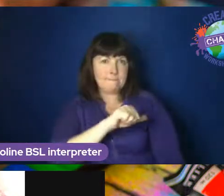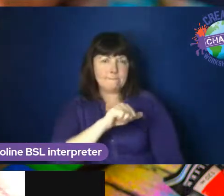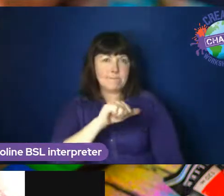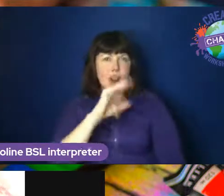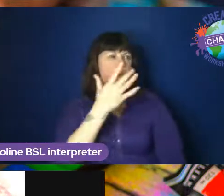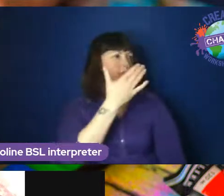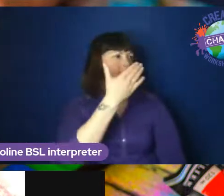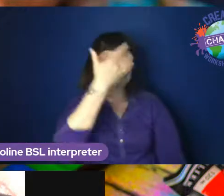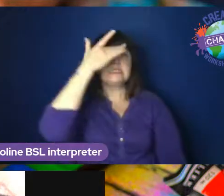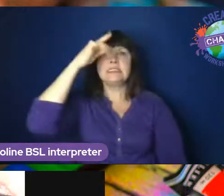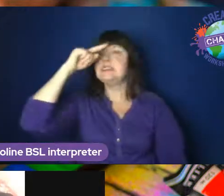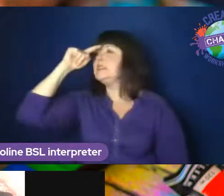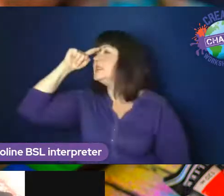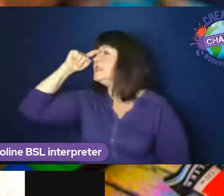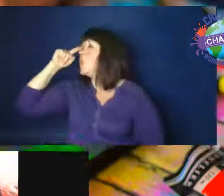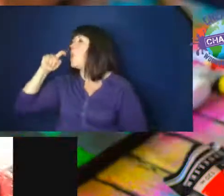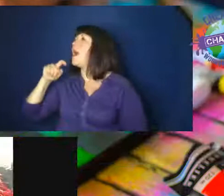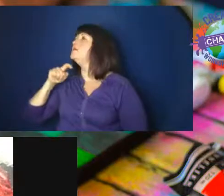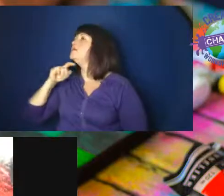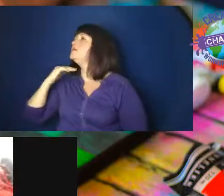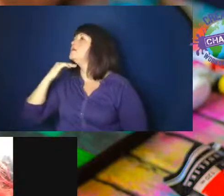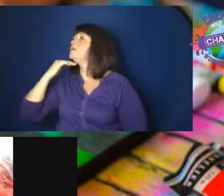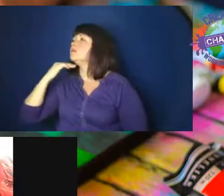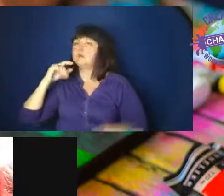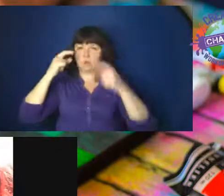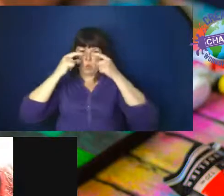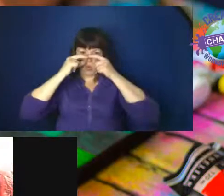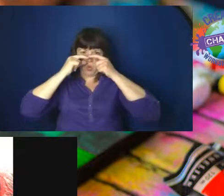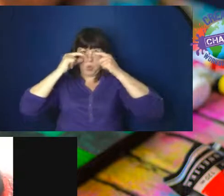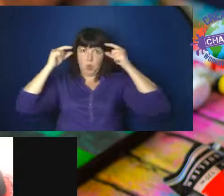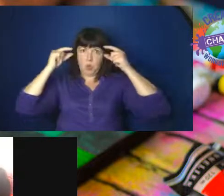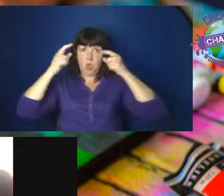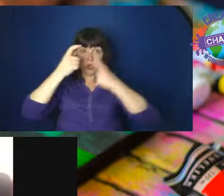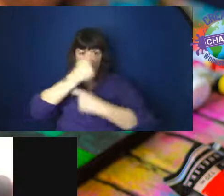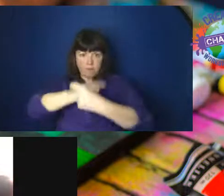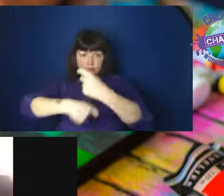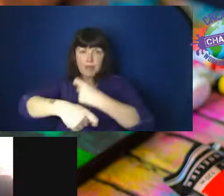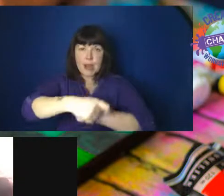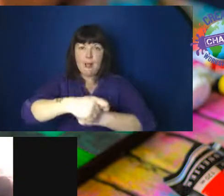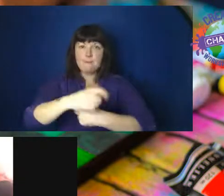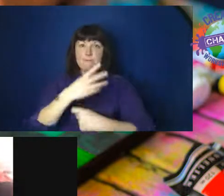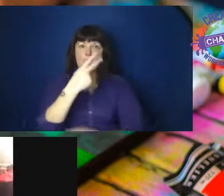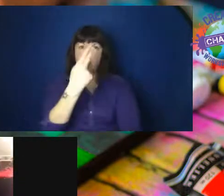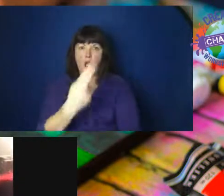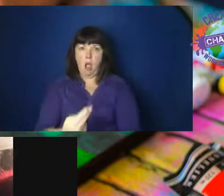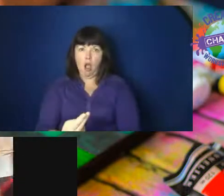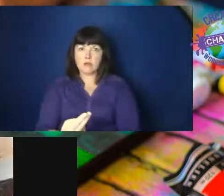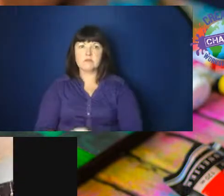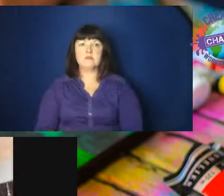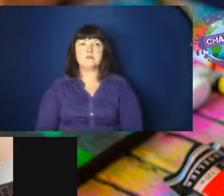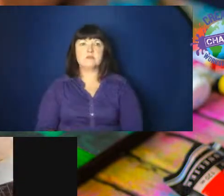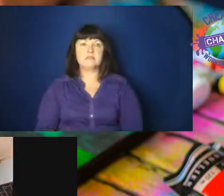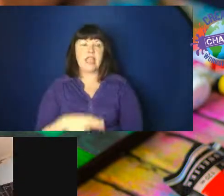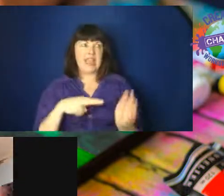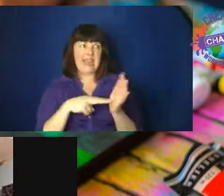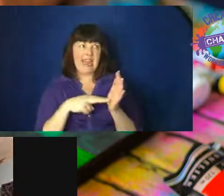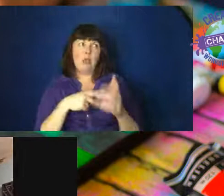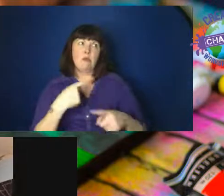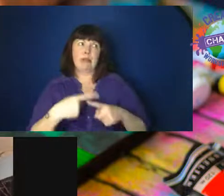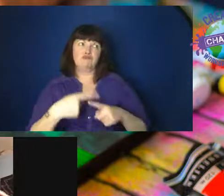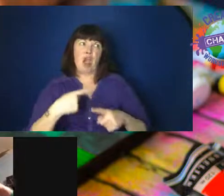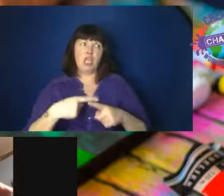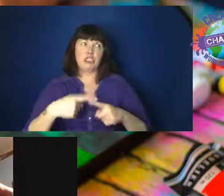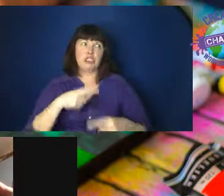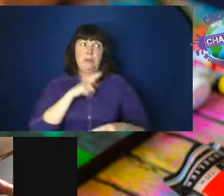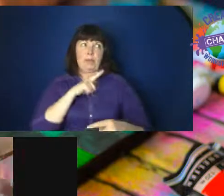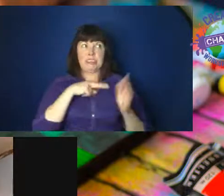free. You are a piece of art today, Jaden. It was a bit rushed, wasn't it? Because Nanny was trying to